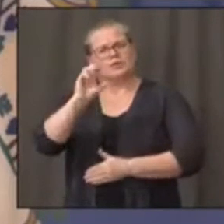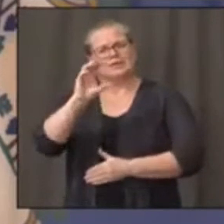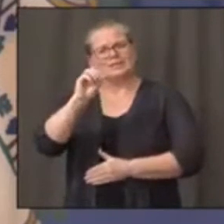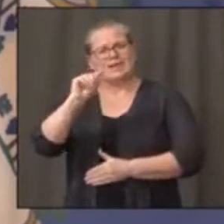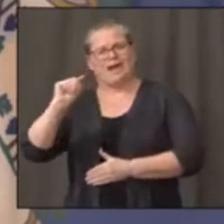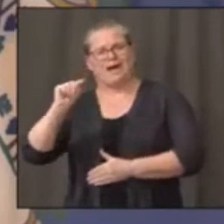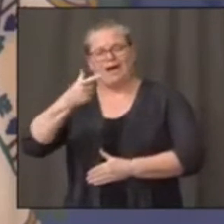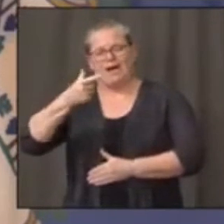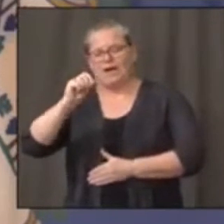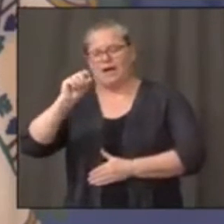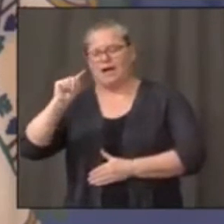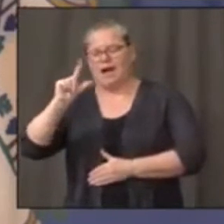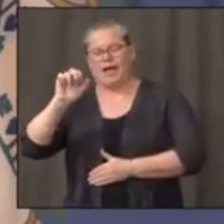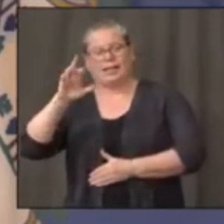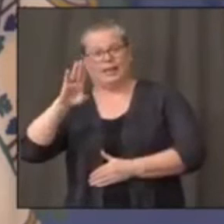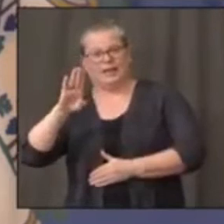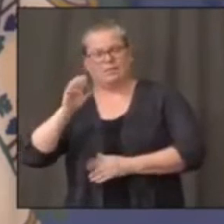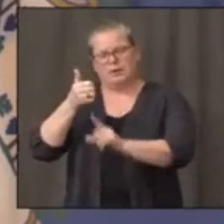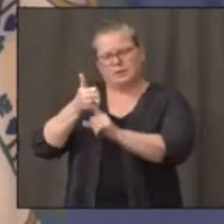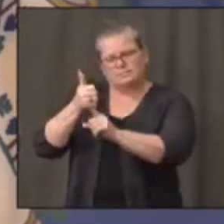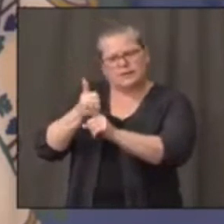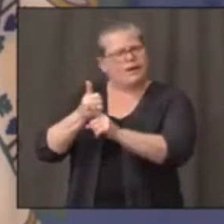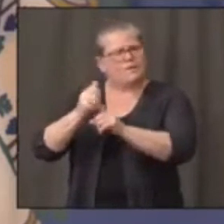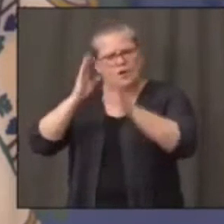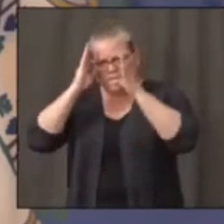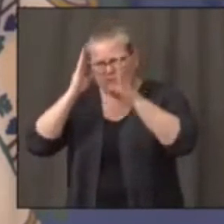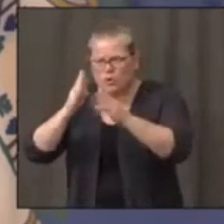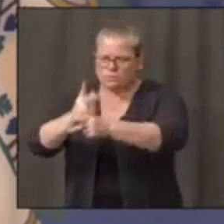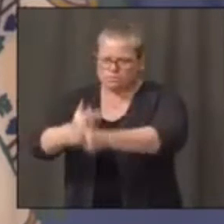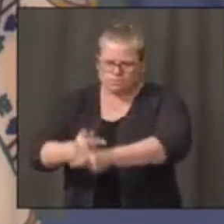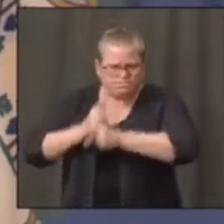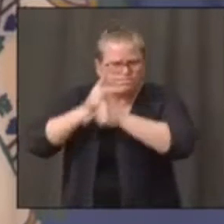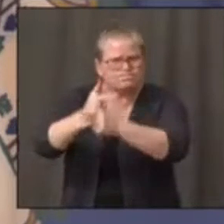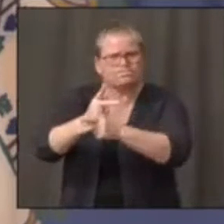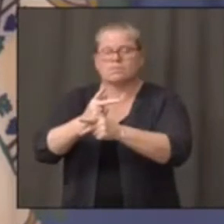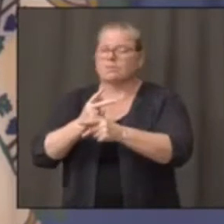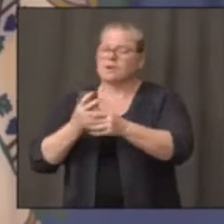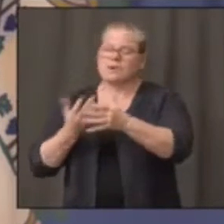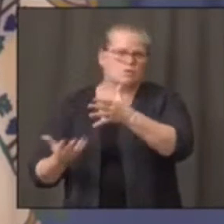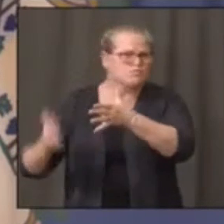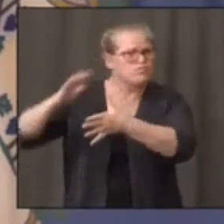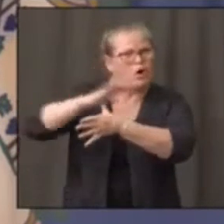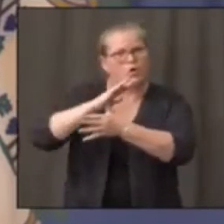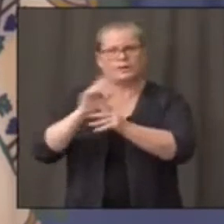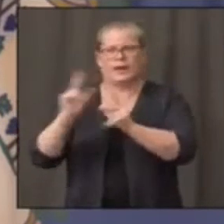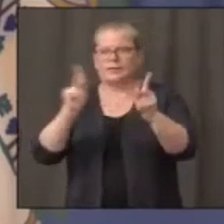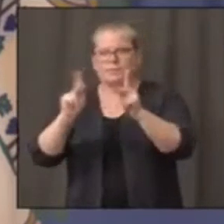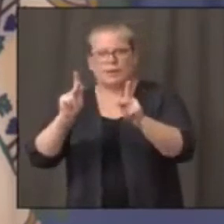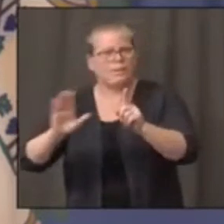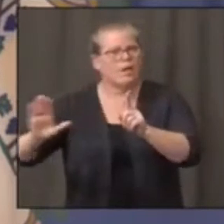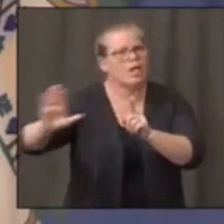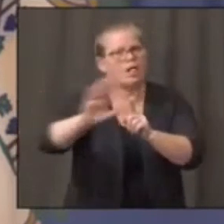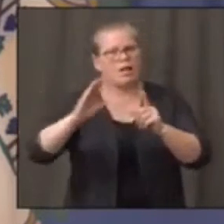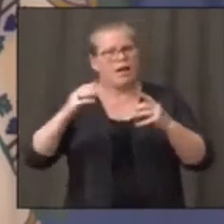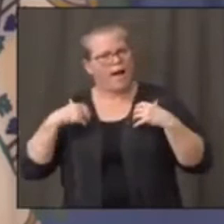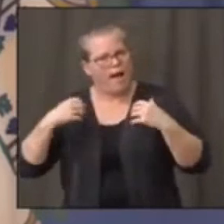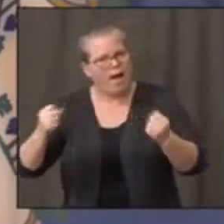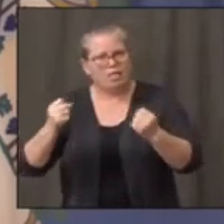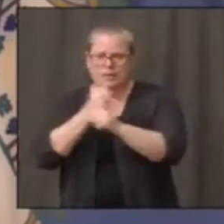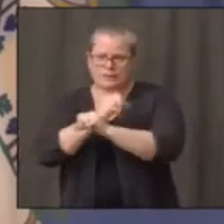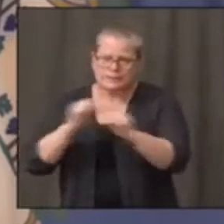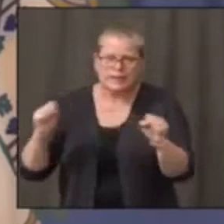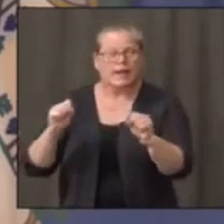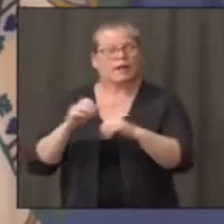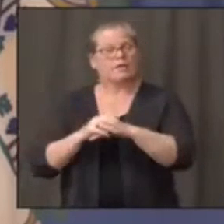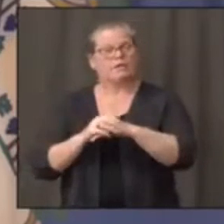always erring on the side of caution, putting public health front and center, and working hard to convince all the major stakeholders how